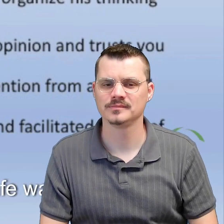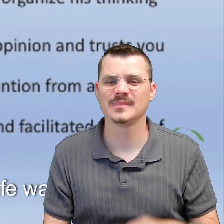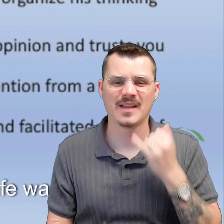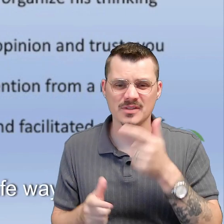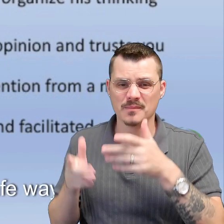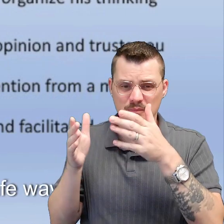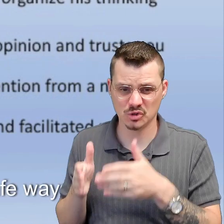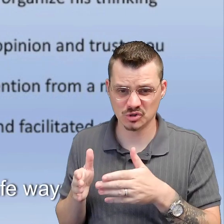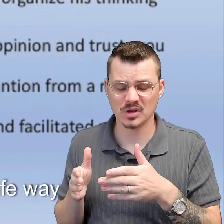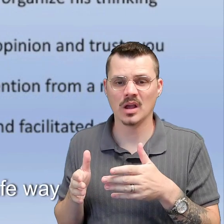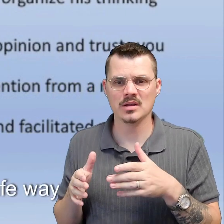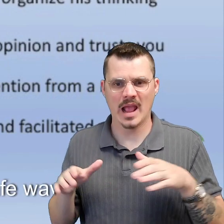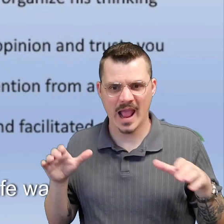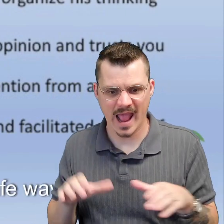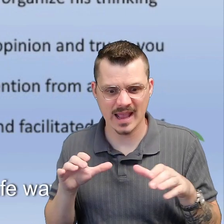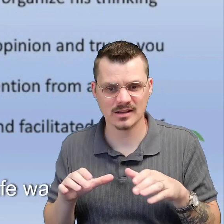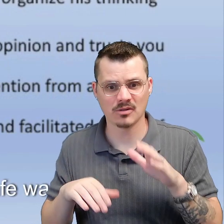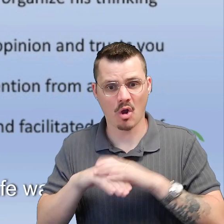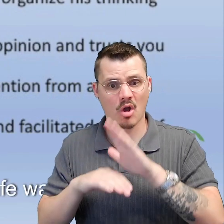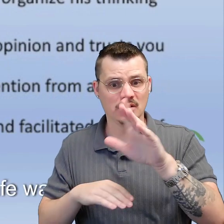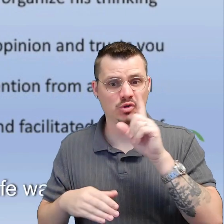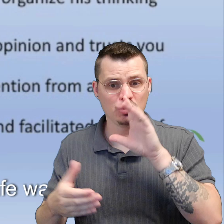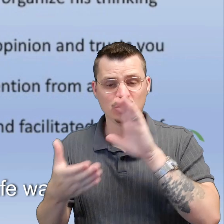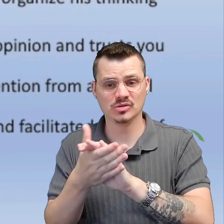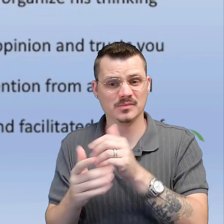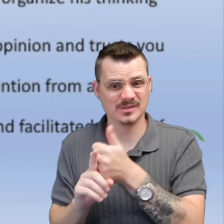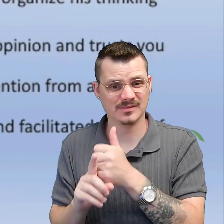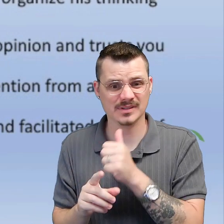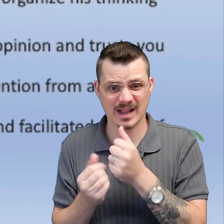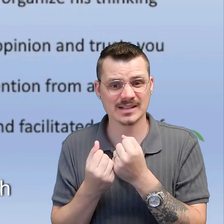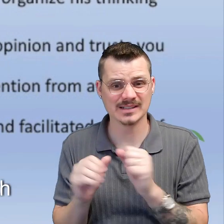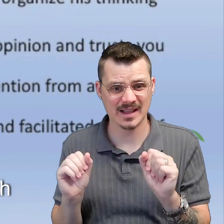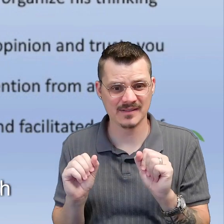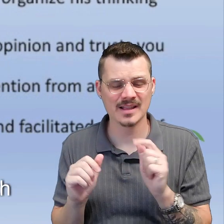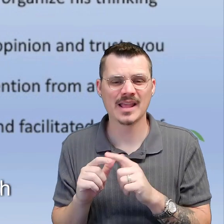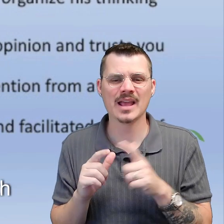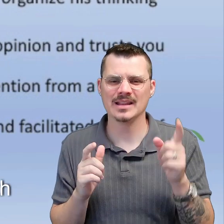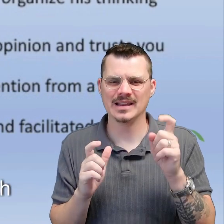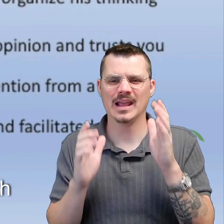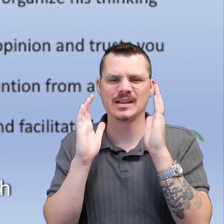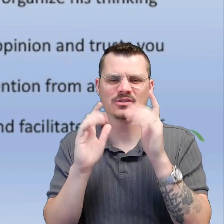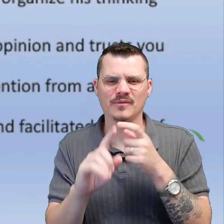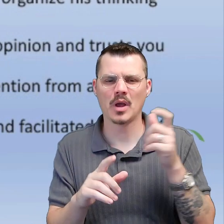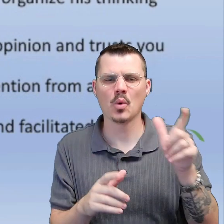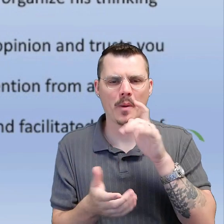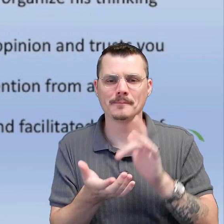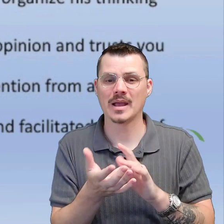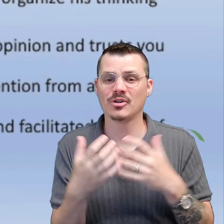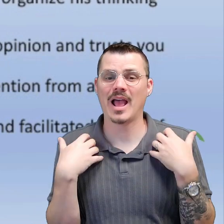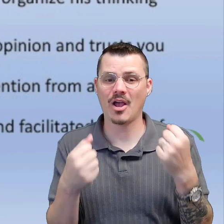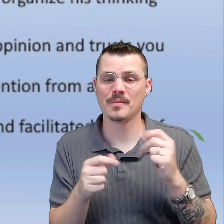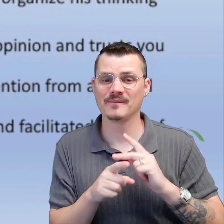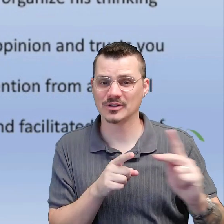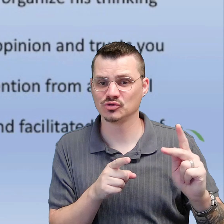If the person is acting on delusions in unsafe ways, then attention from a mental health professional should